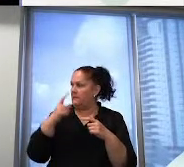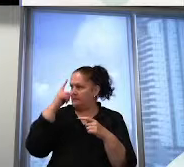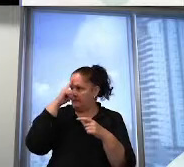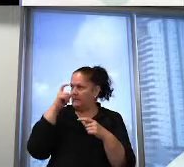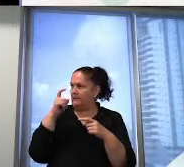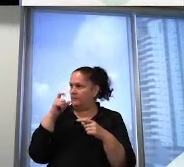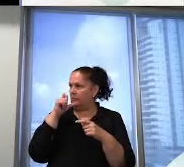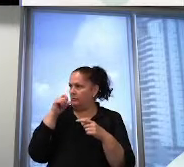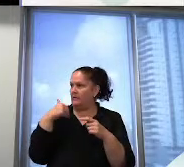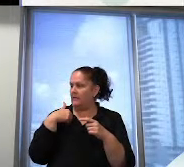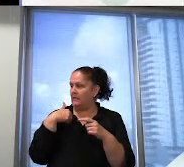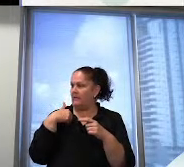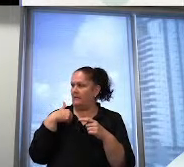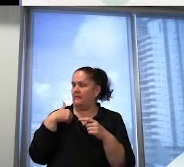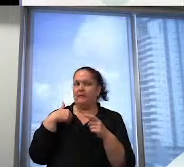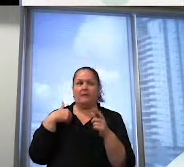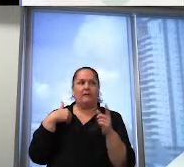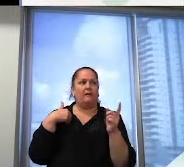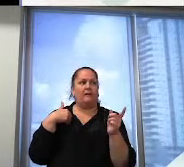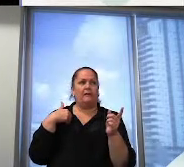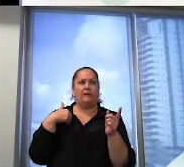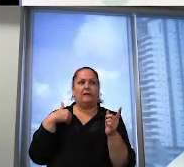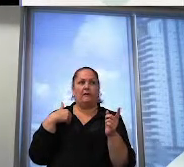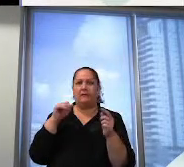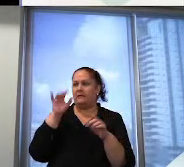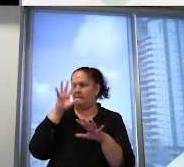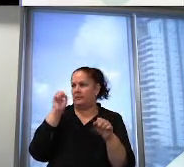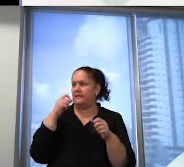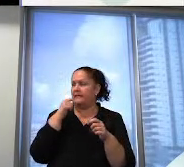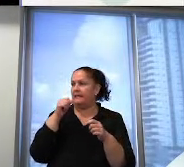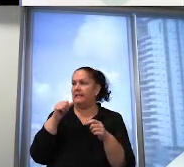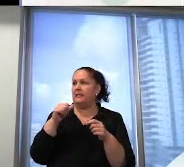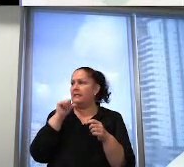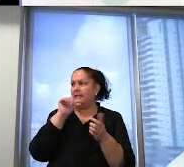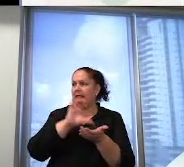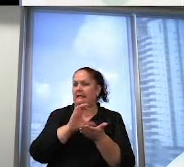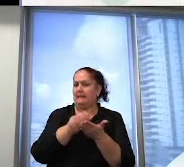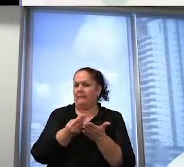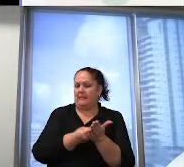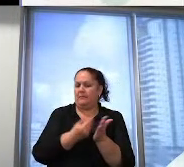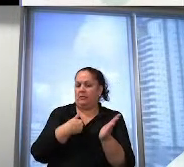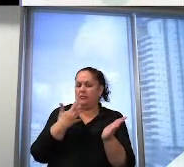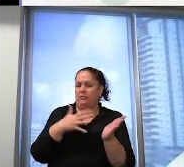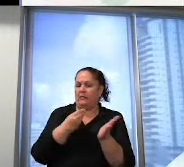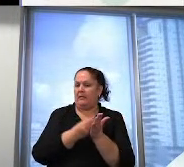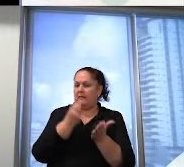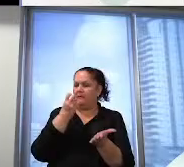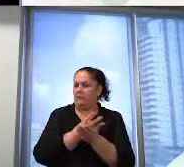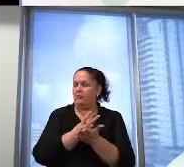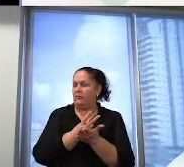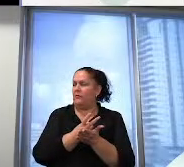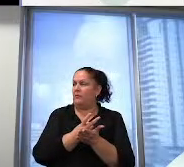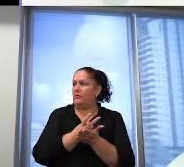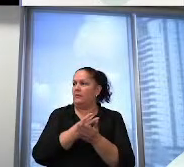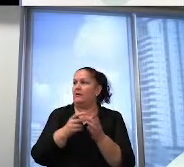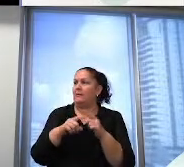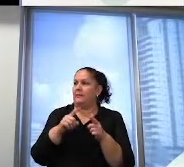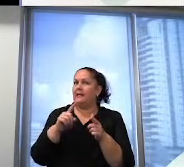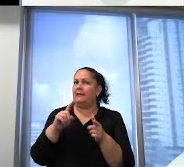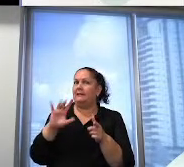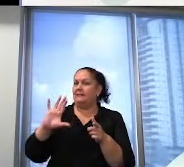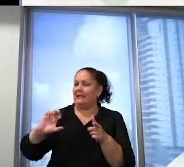now because of lack of, as the president said, not lack of budget, because you have the budget approved by